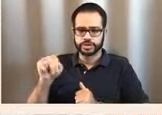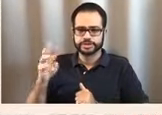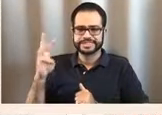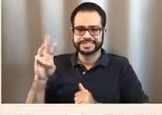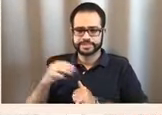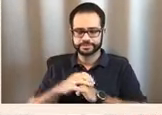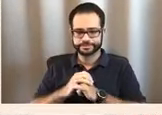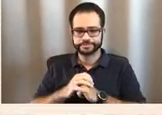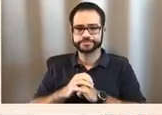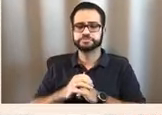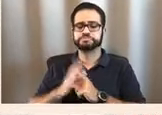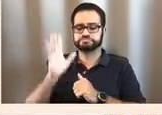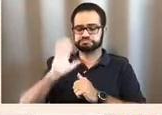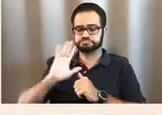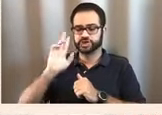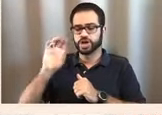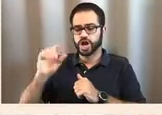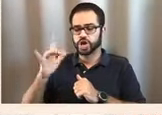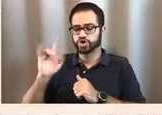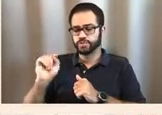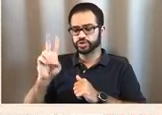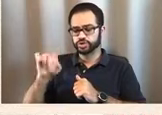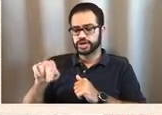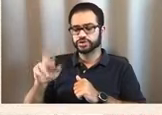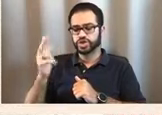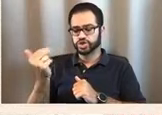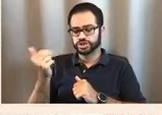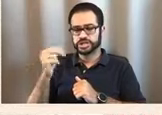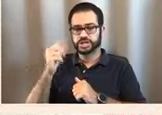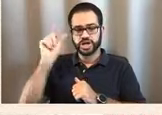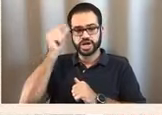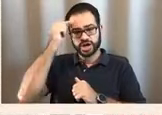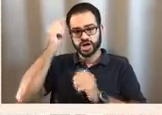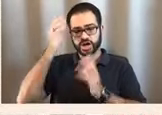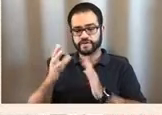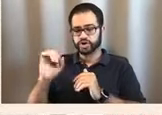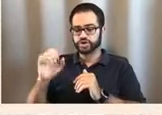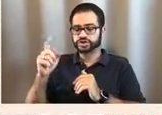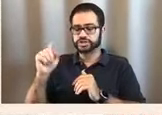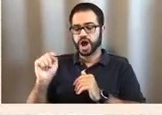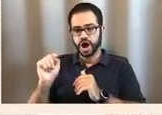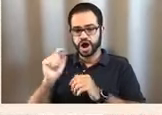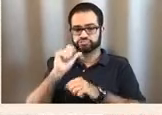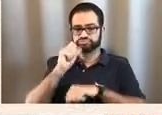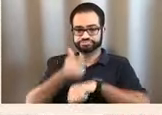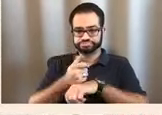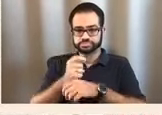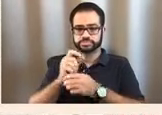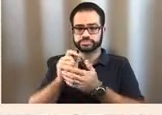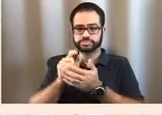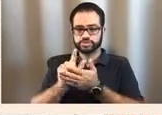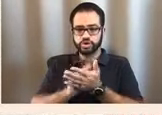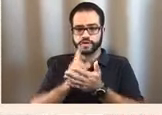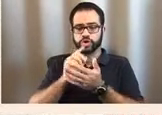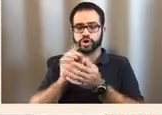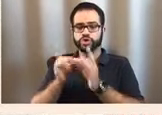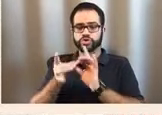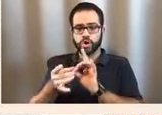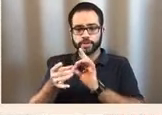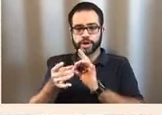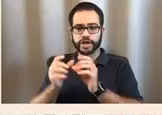of 2013, Governor Scott signed an order mandating the creation of an interagency cooperative agreement among specific